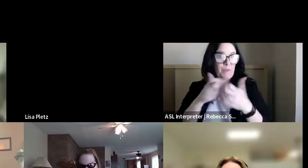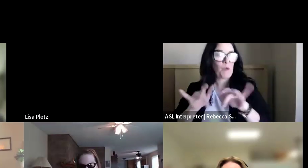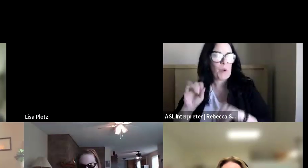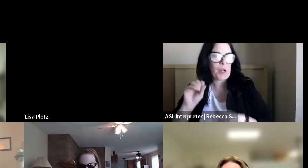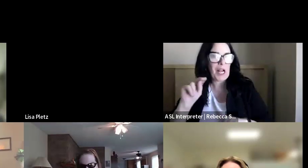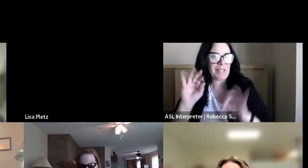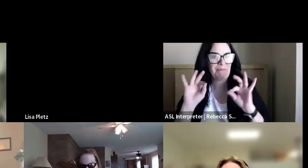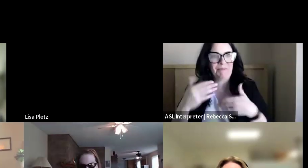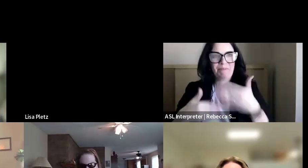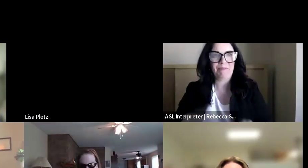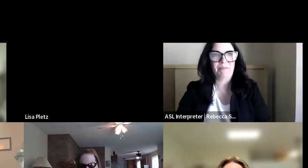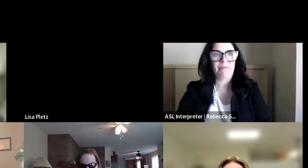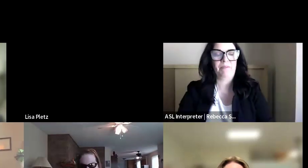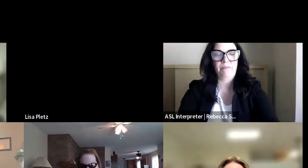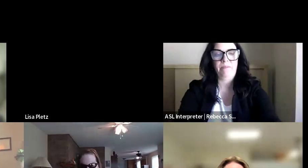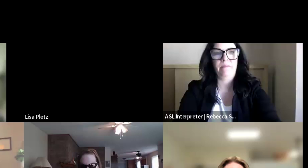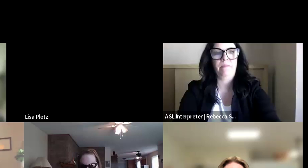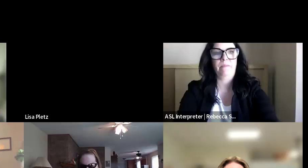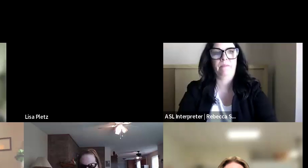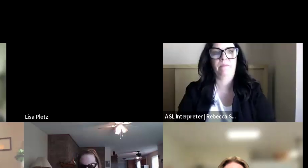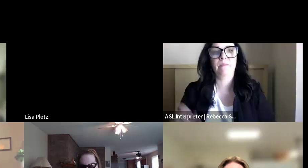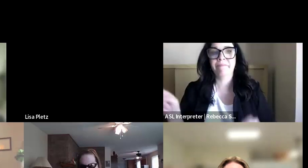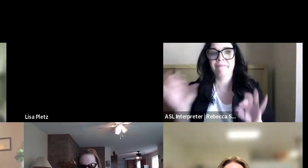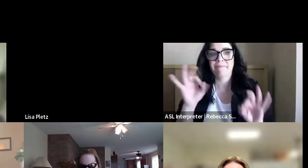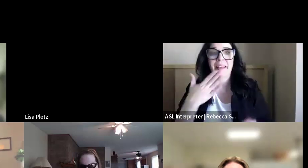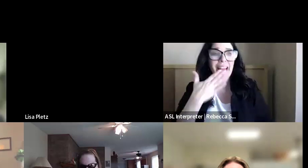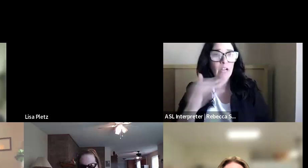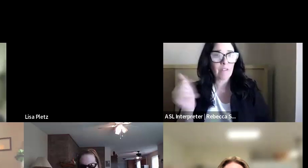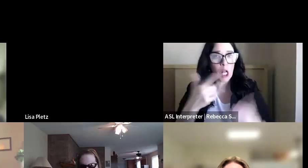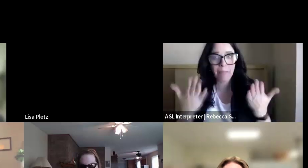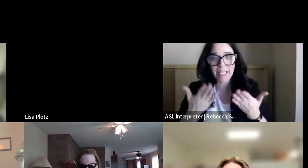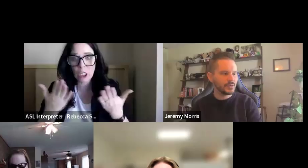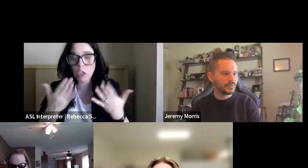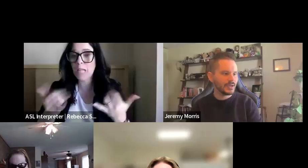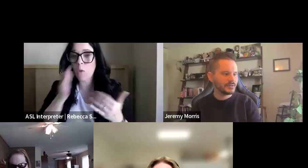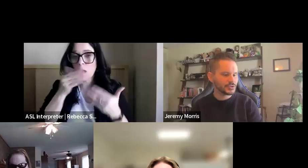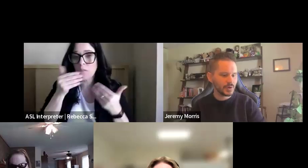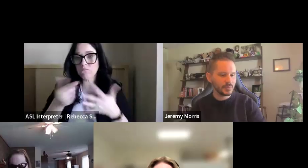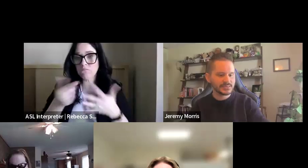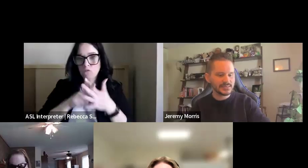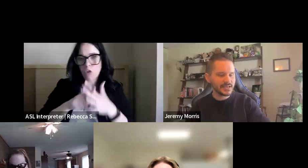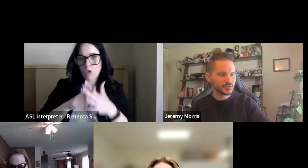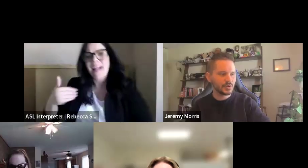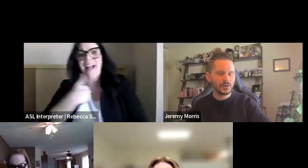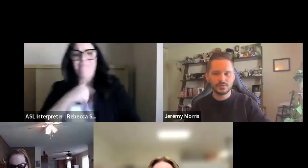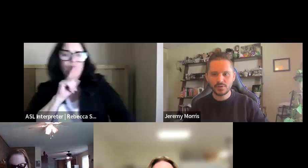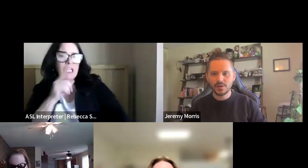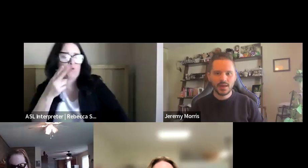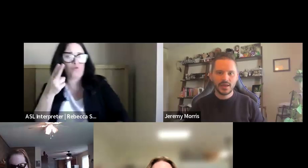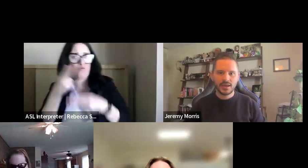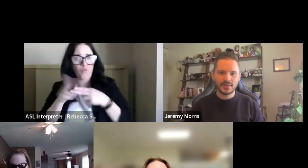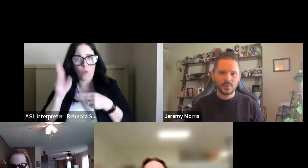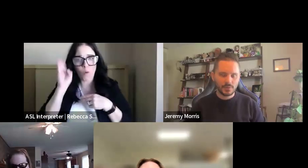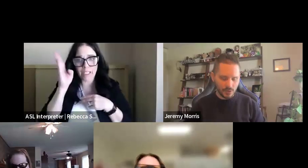Thank you. Thank you all for being here. We're going to start off today. We have a short presentation we'll go